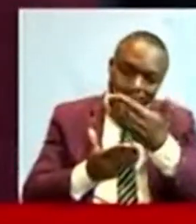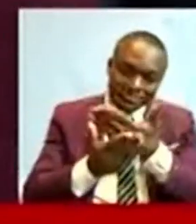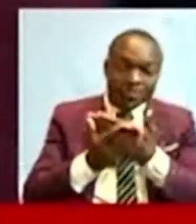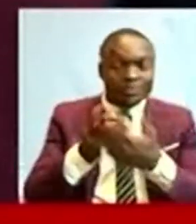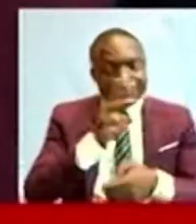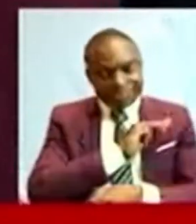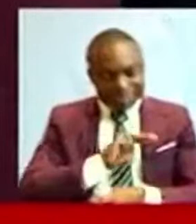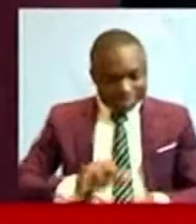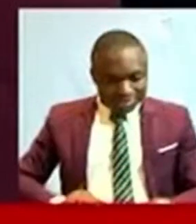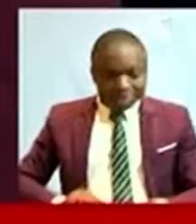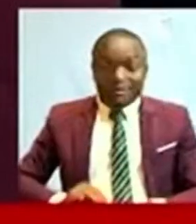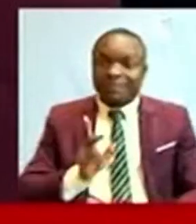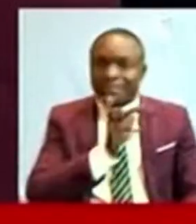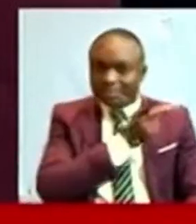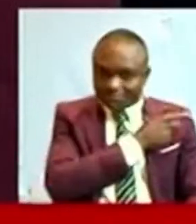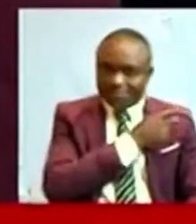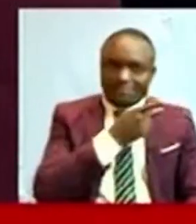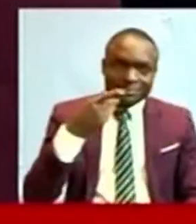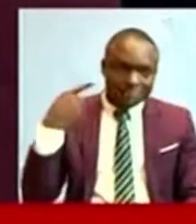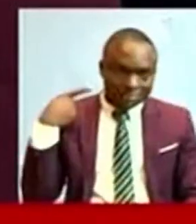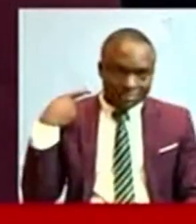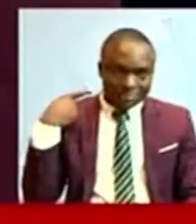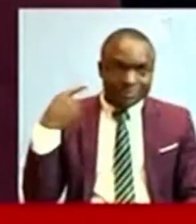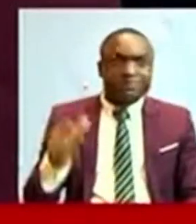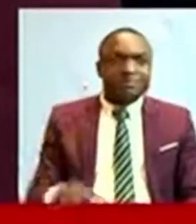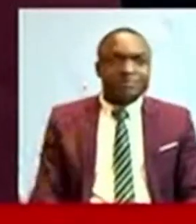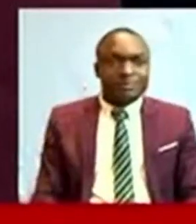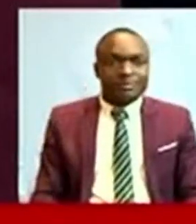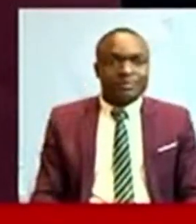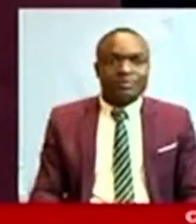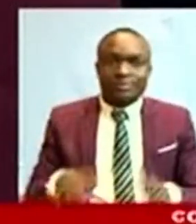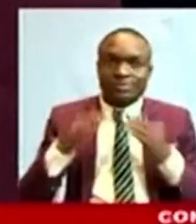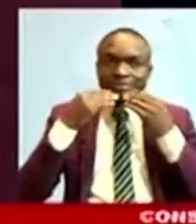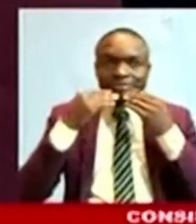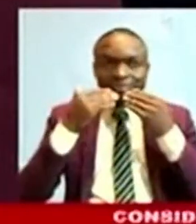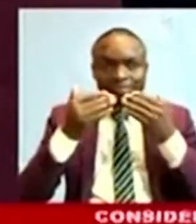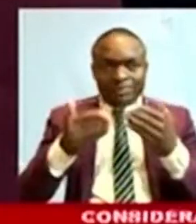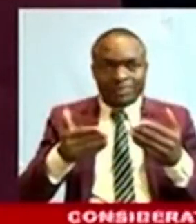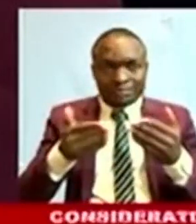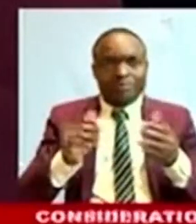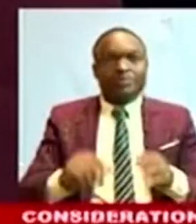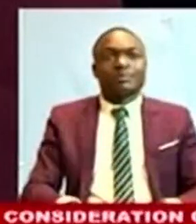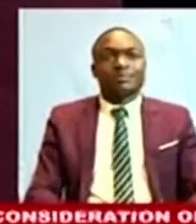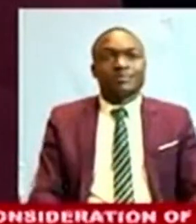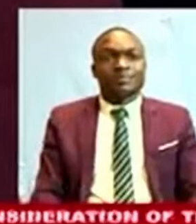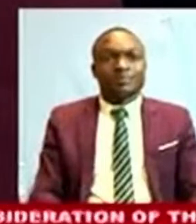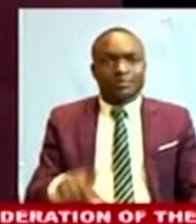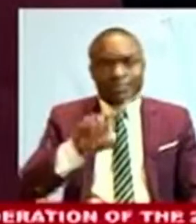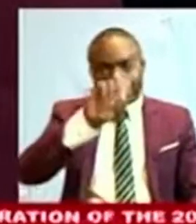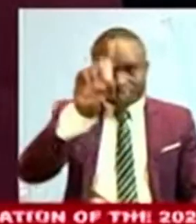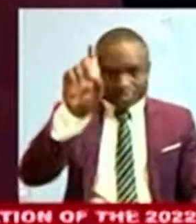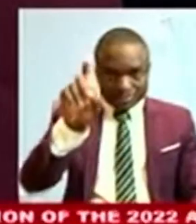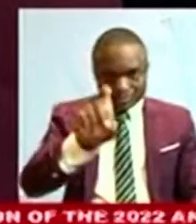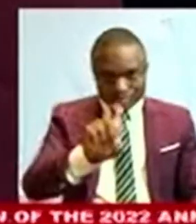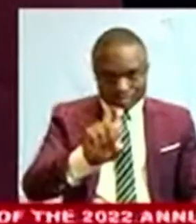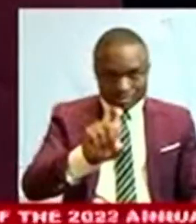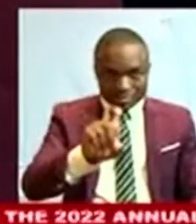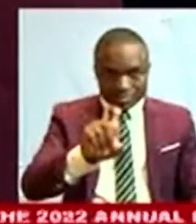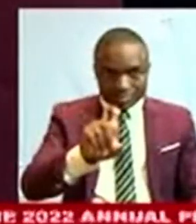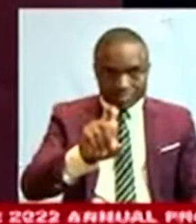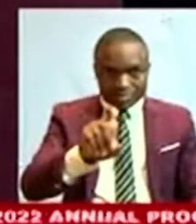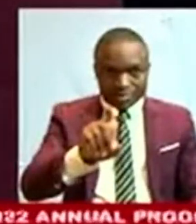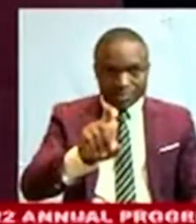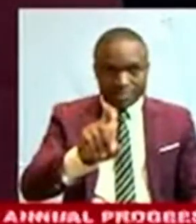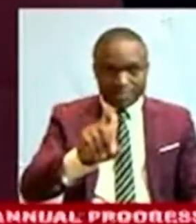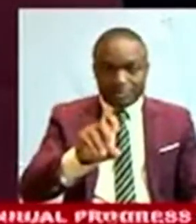Parliament. We really appreciate the question regarding the notification